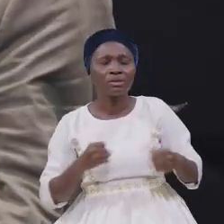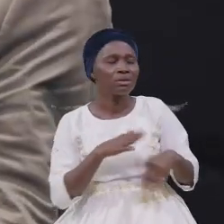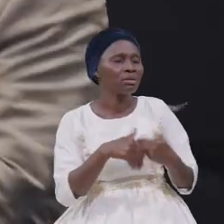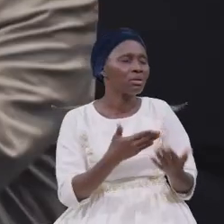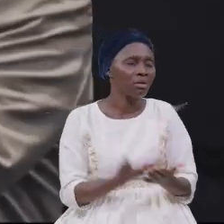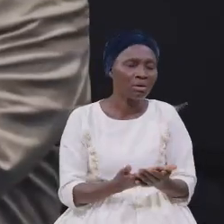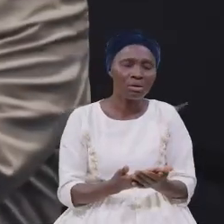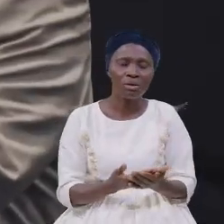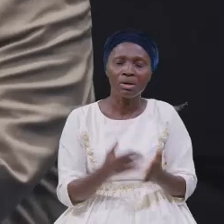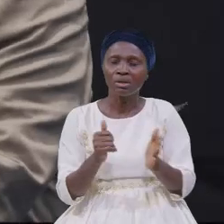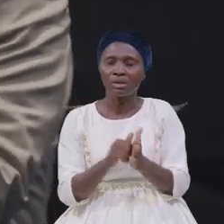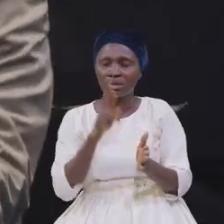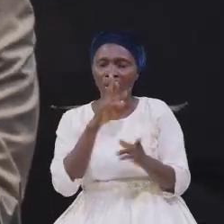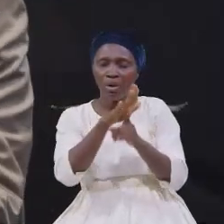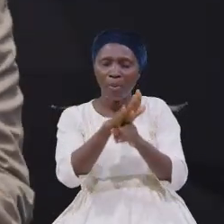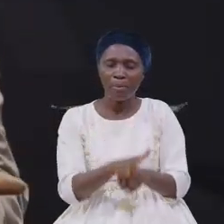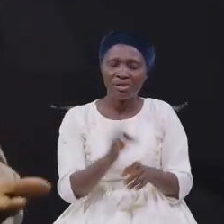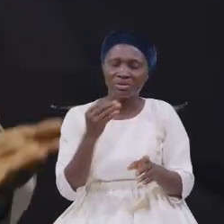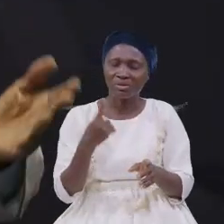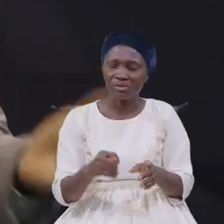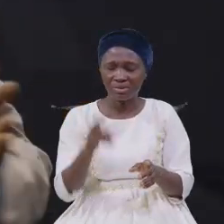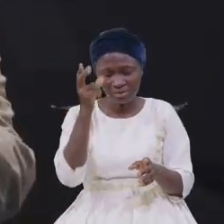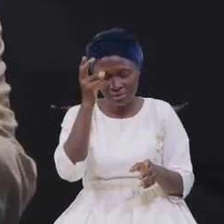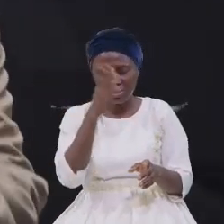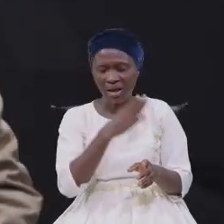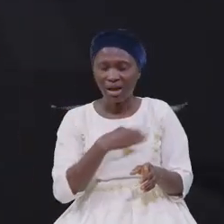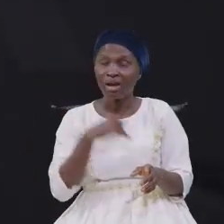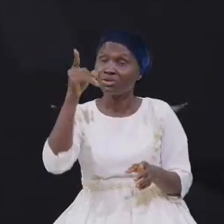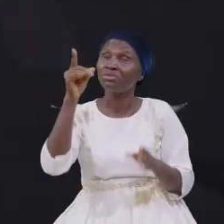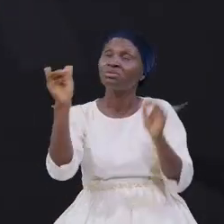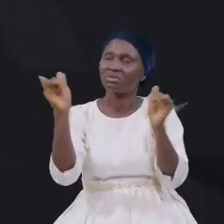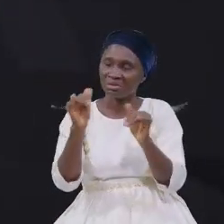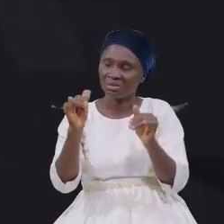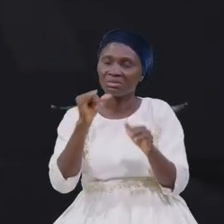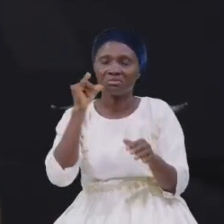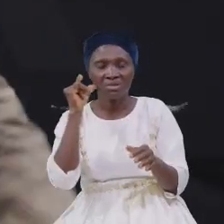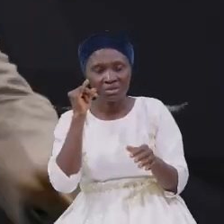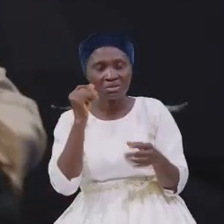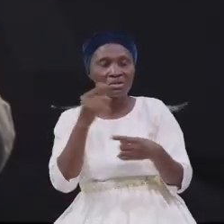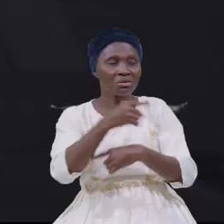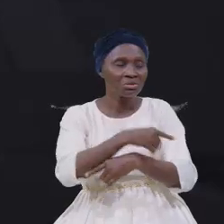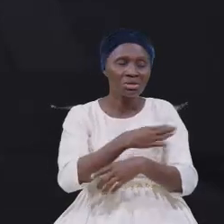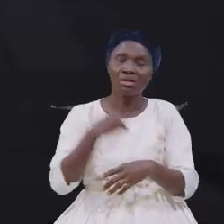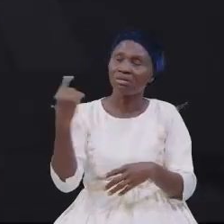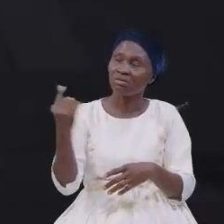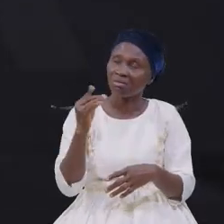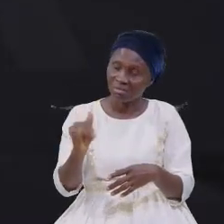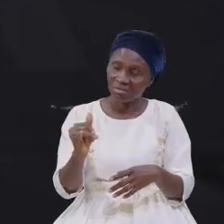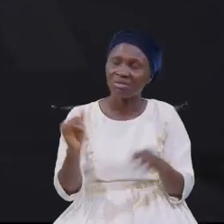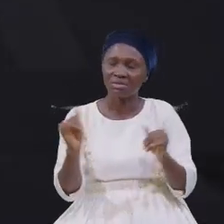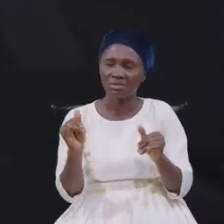the devil, and you're still the same yesterday, today, and forever. Do it for